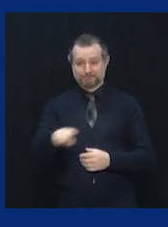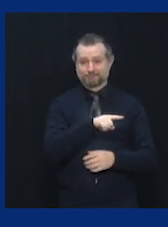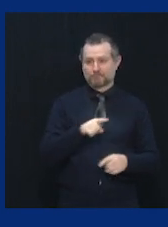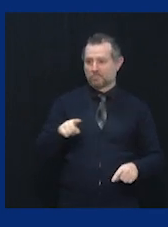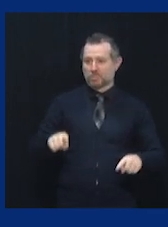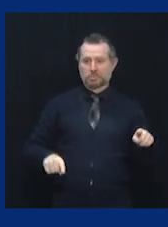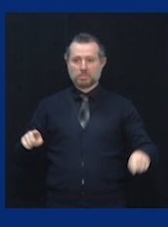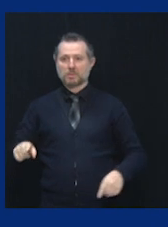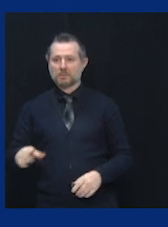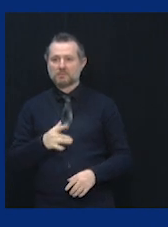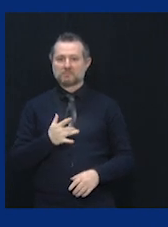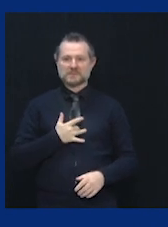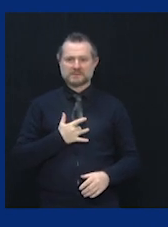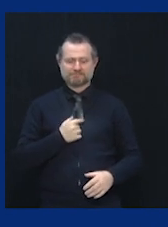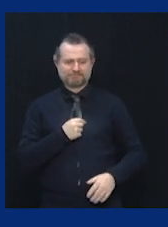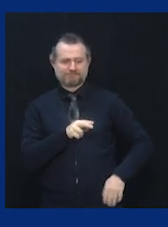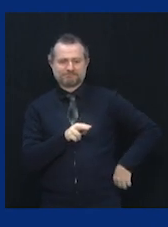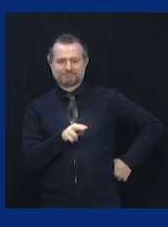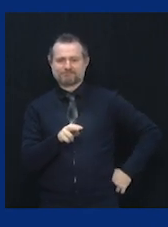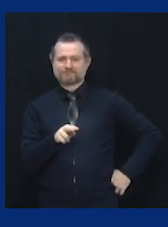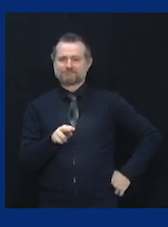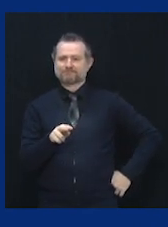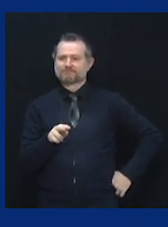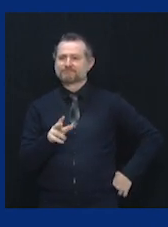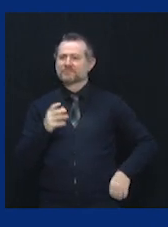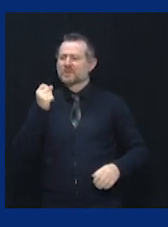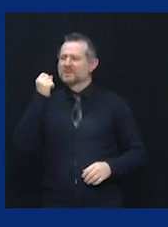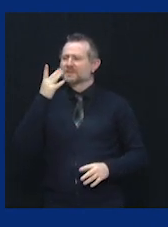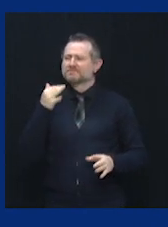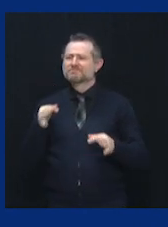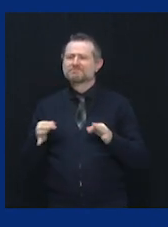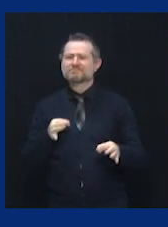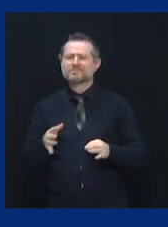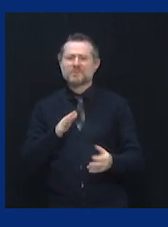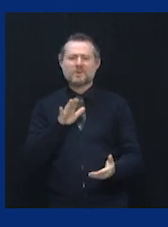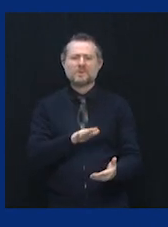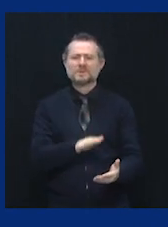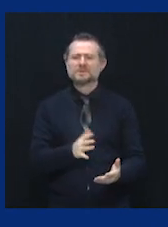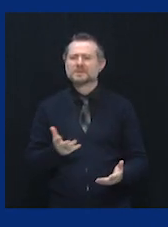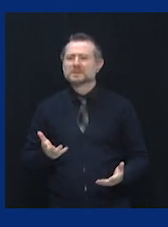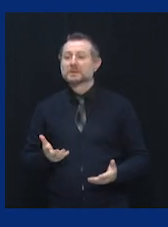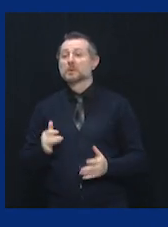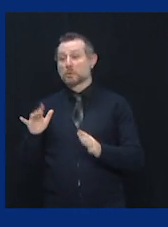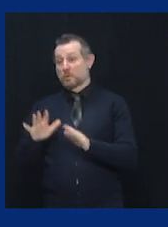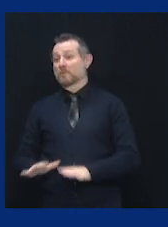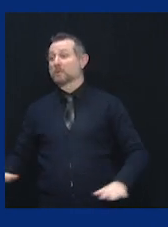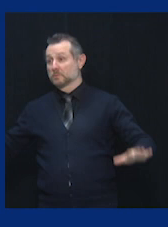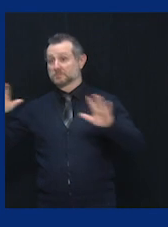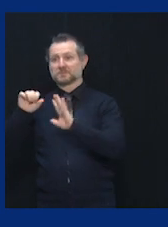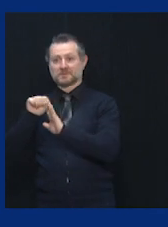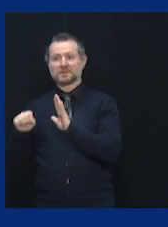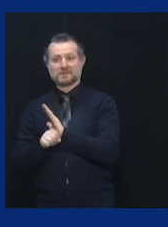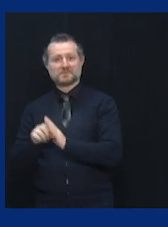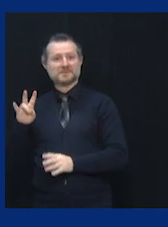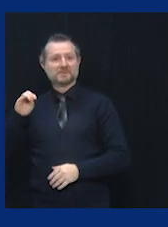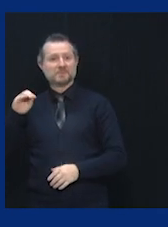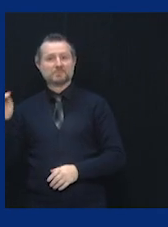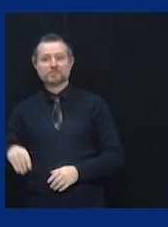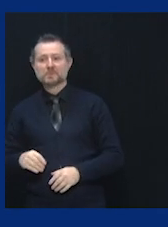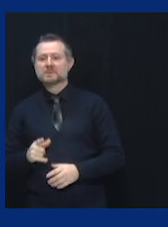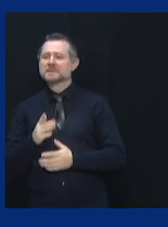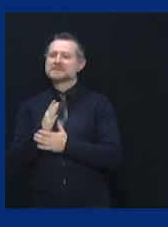good explanation for. So while we're above 70 across the state, you still have hospitals that are